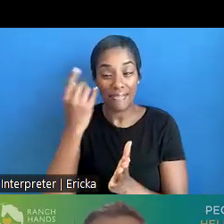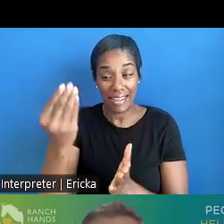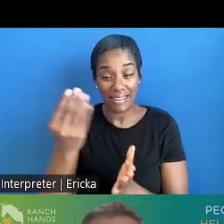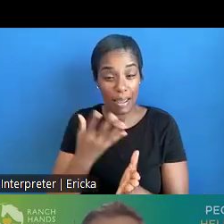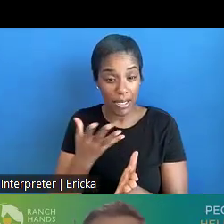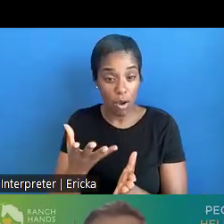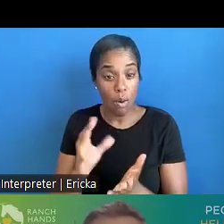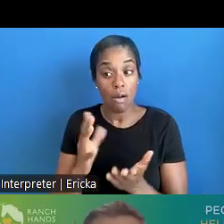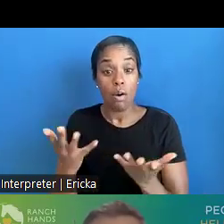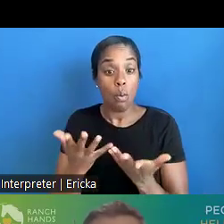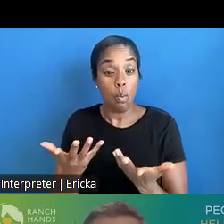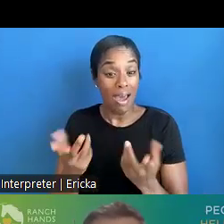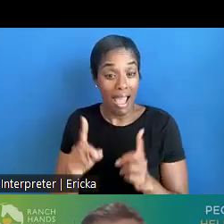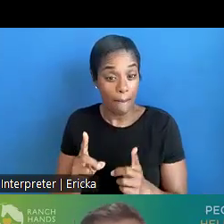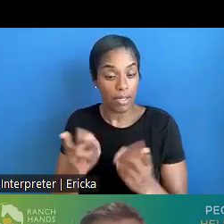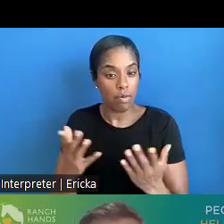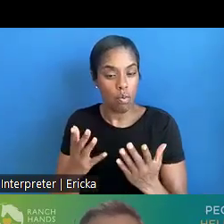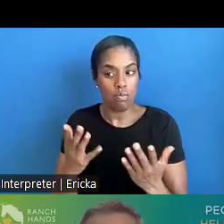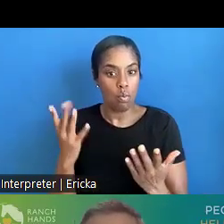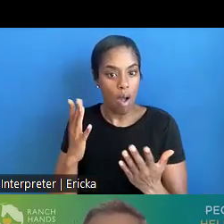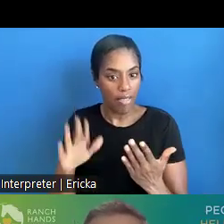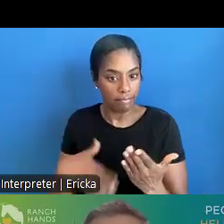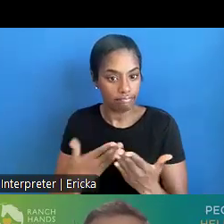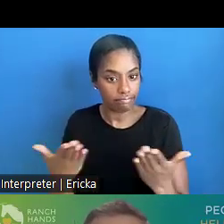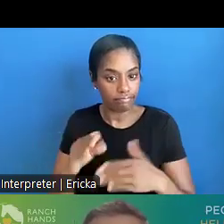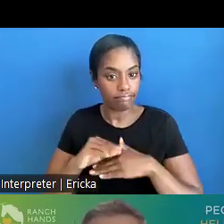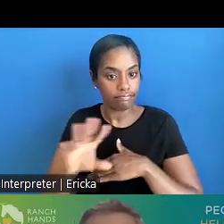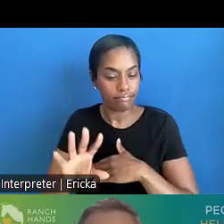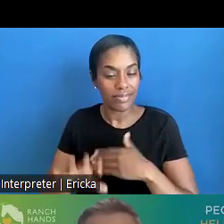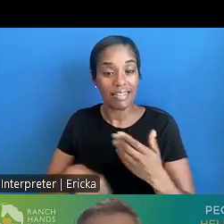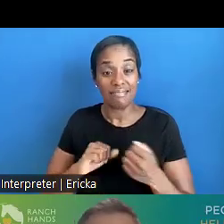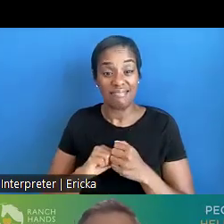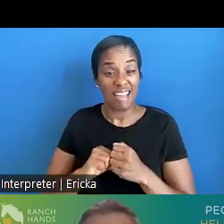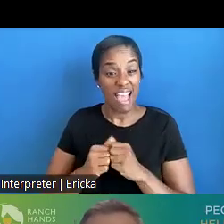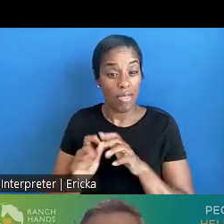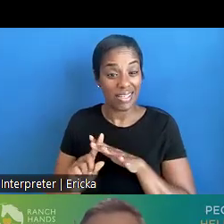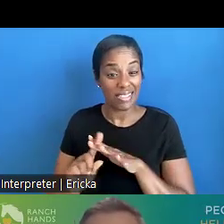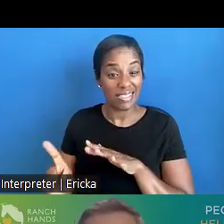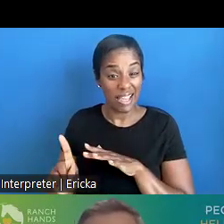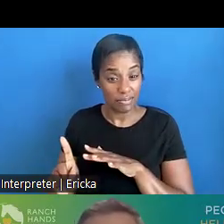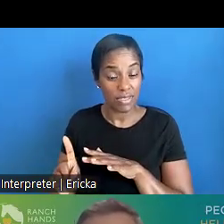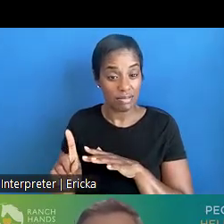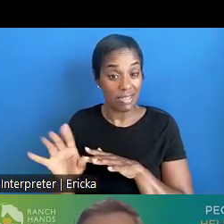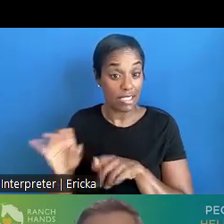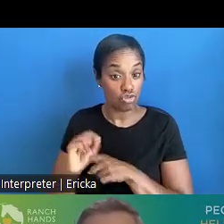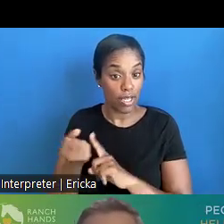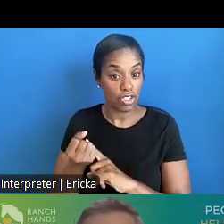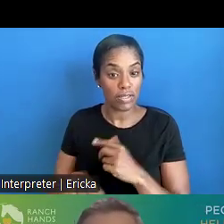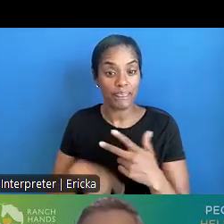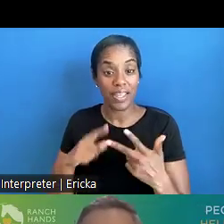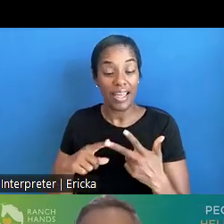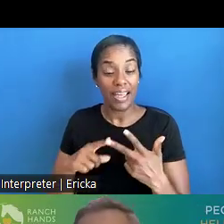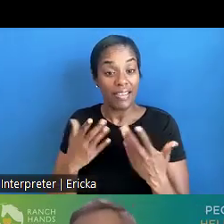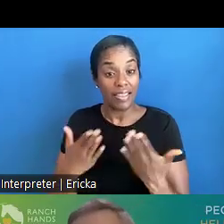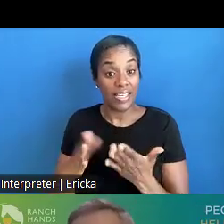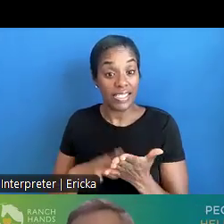are, that brought them to counseling, how they got out of it, and then how they're going to use those things that they learned in the future